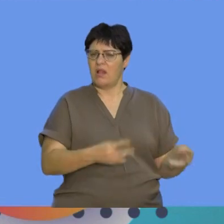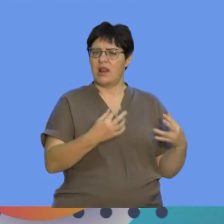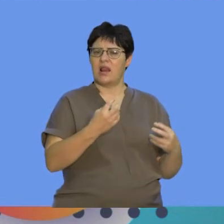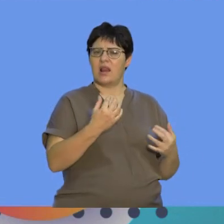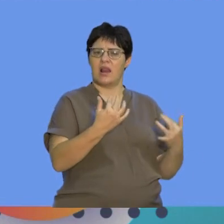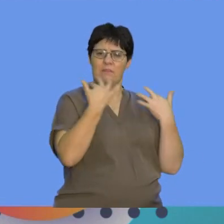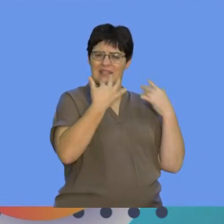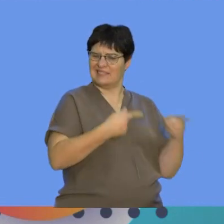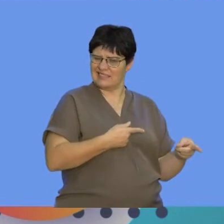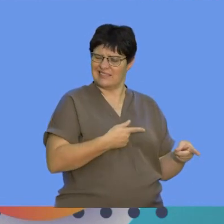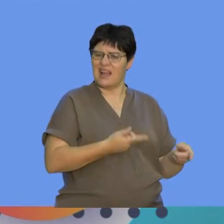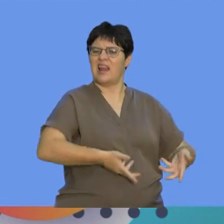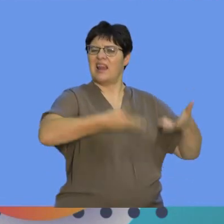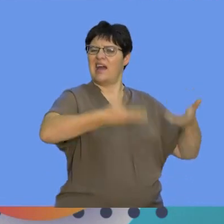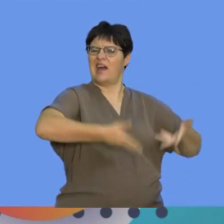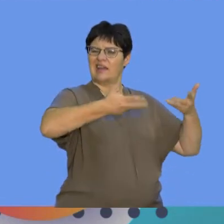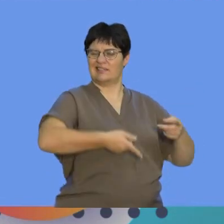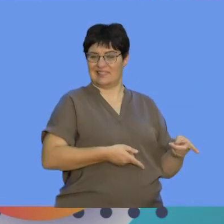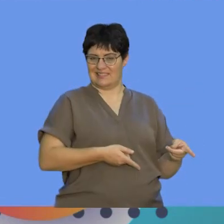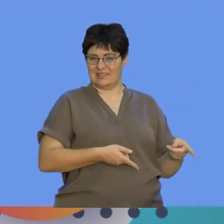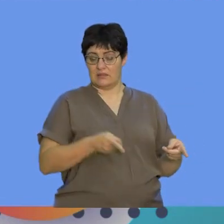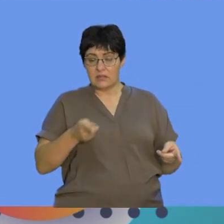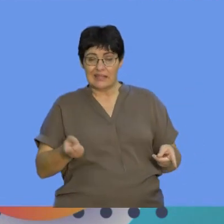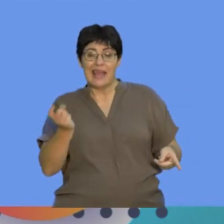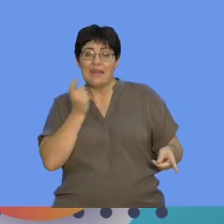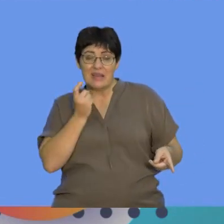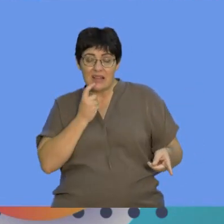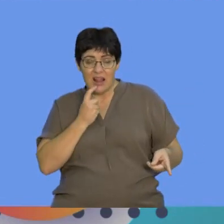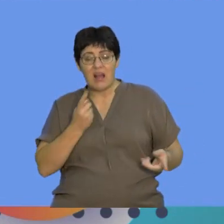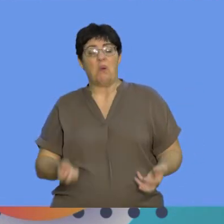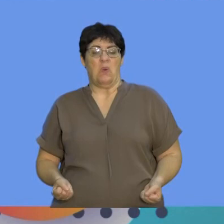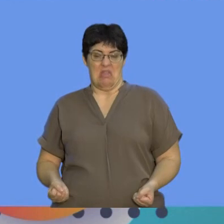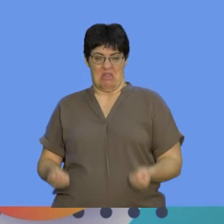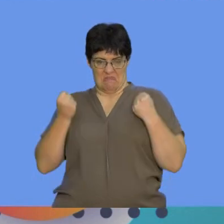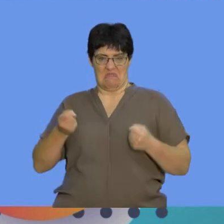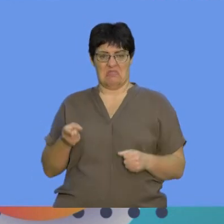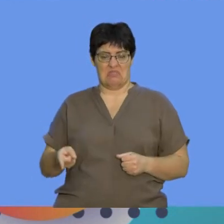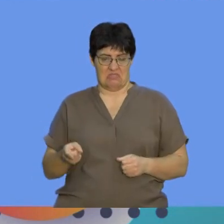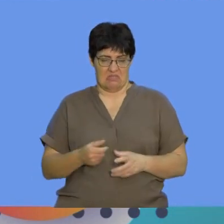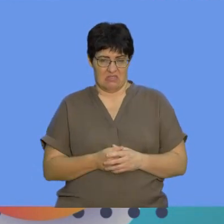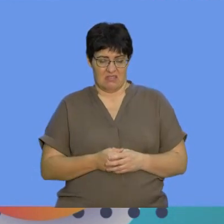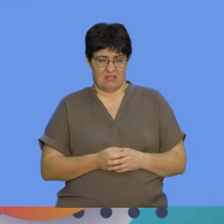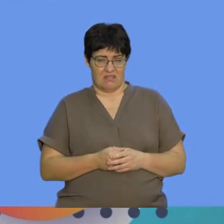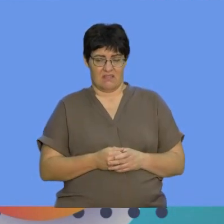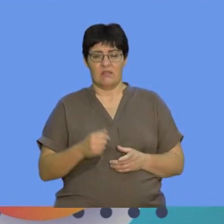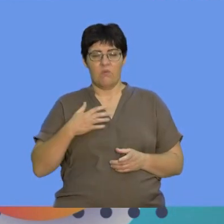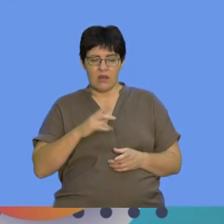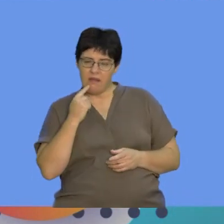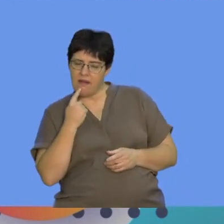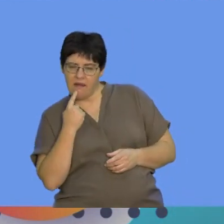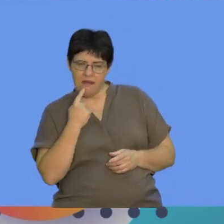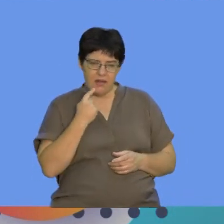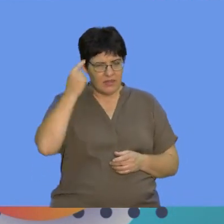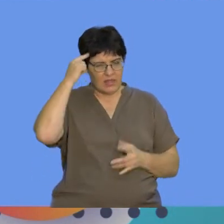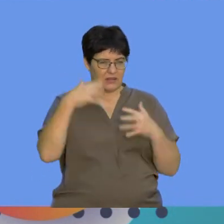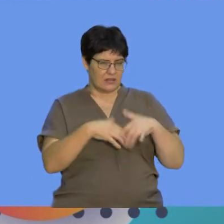be comparatively lighter compared to a metal one. Okay, so we onto something here. Think about it now.